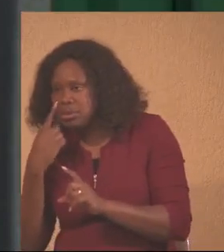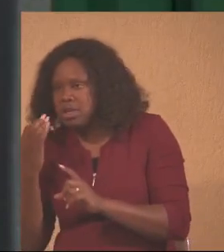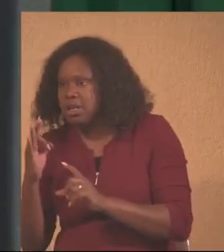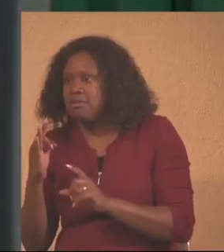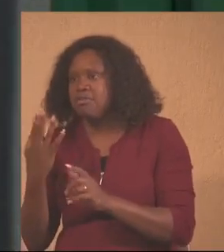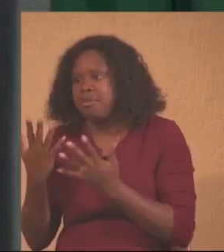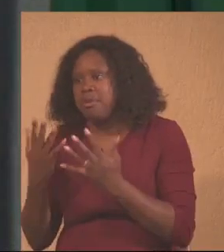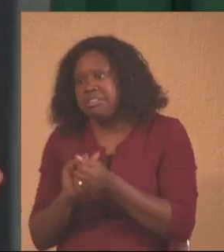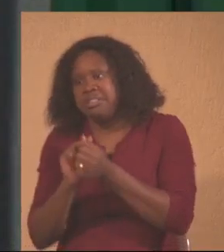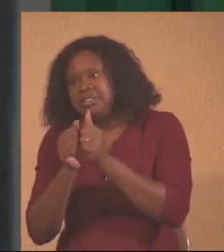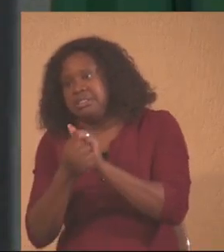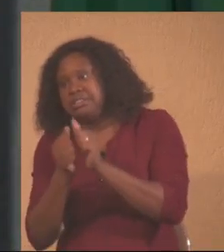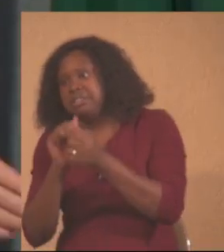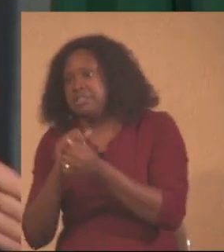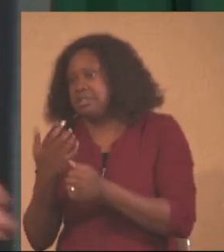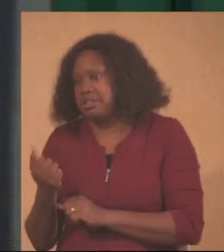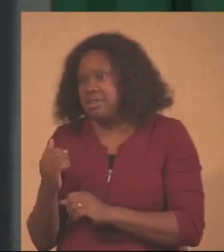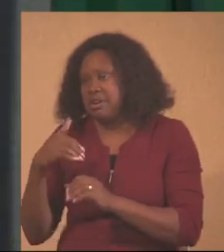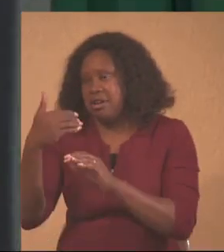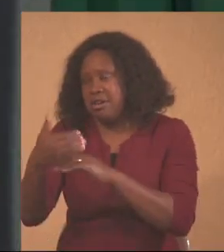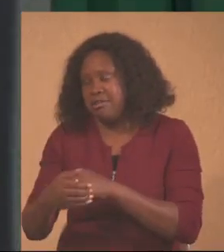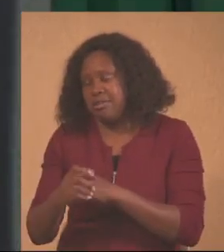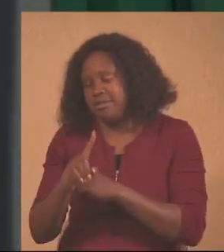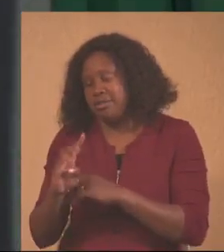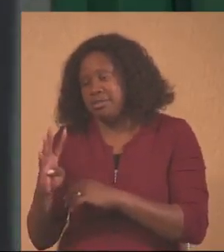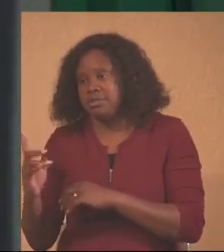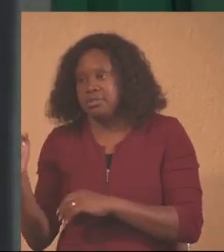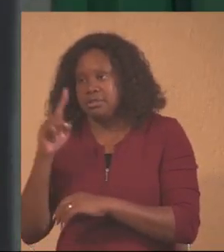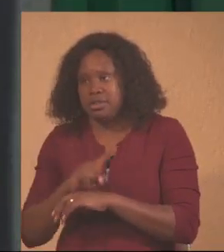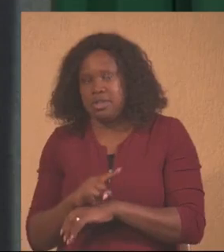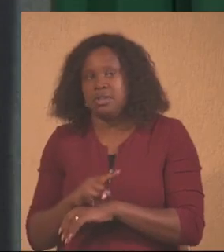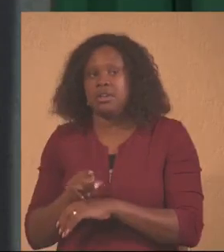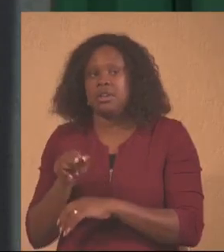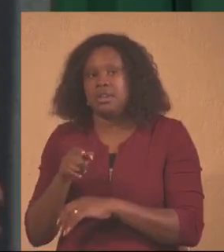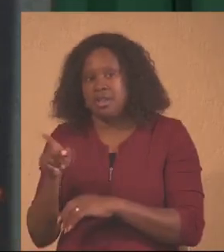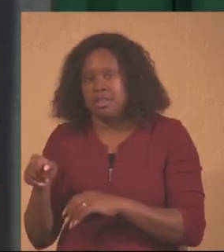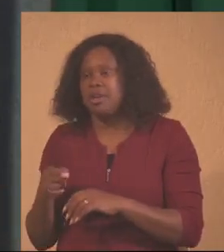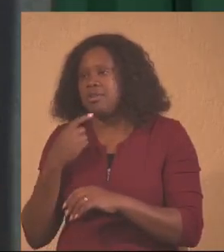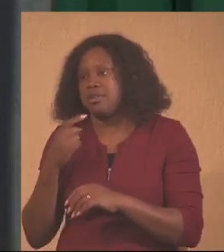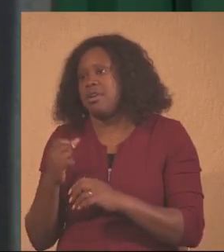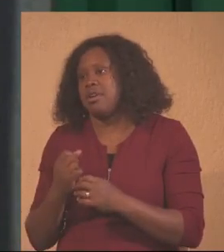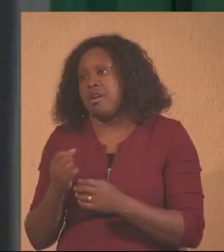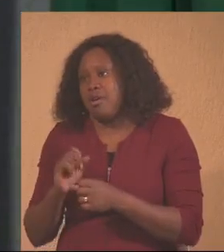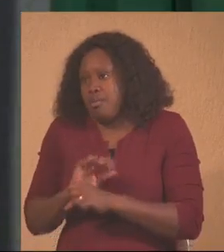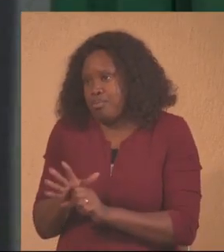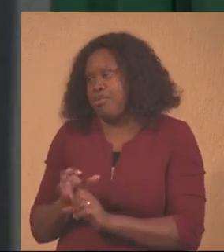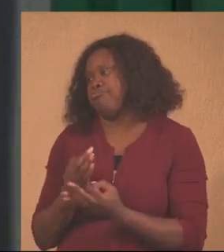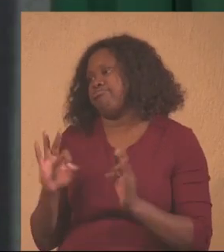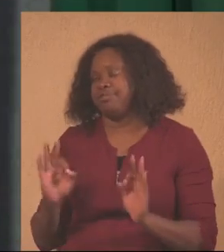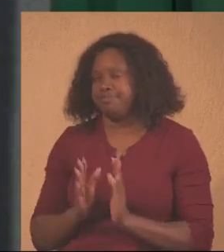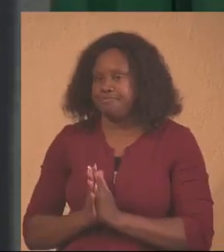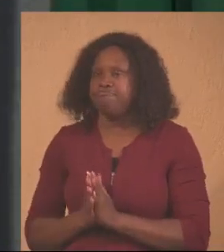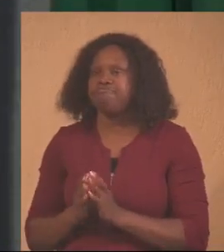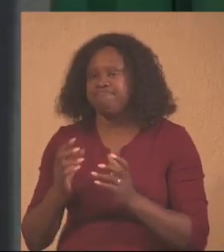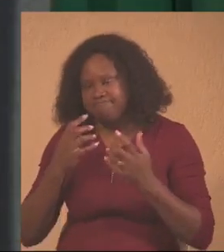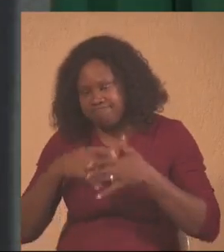any changes. And after 14 days, they were also declared free, and then they could